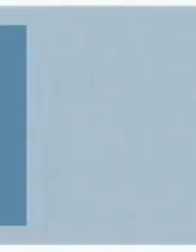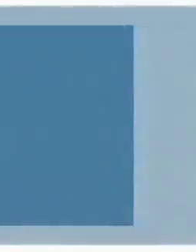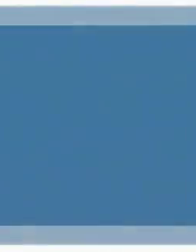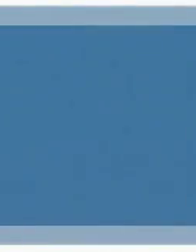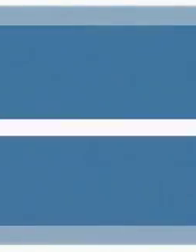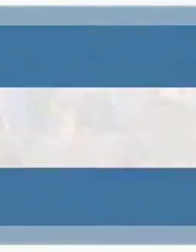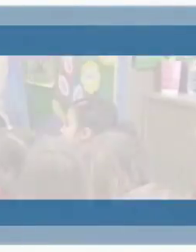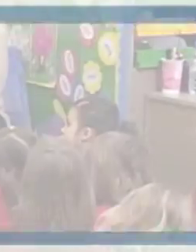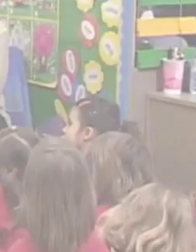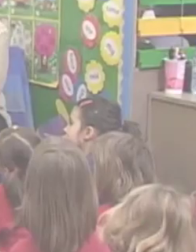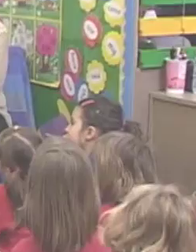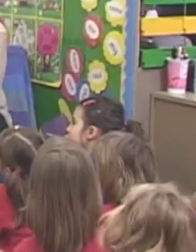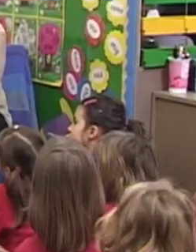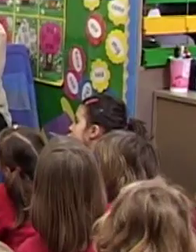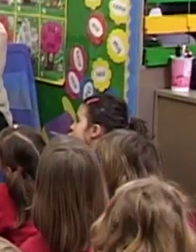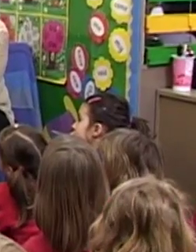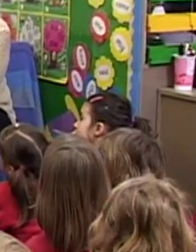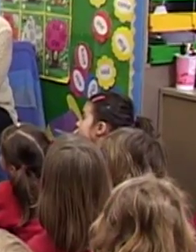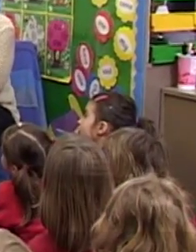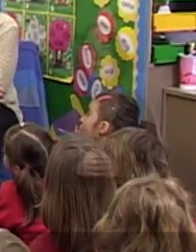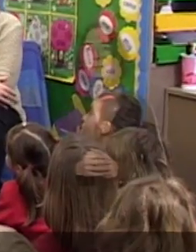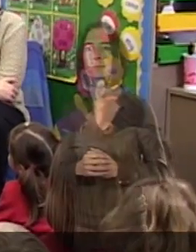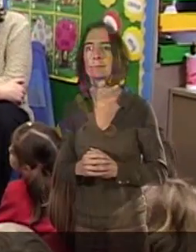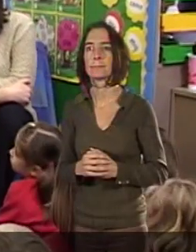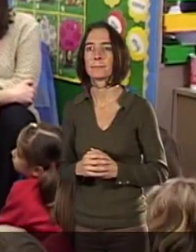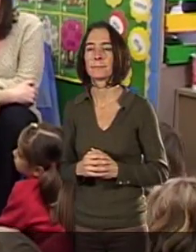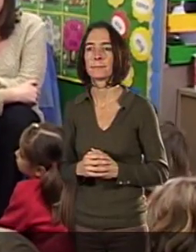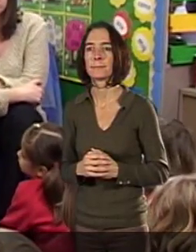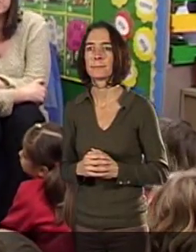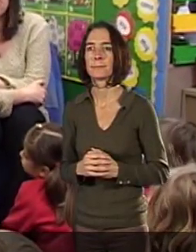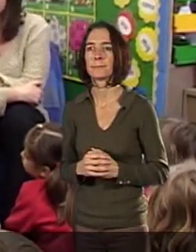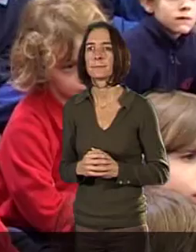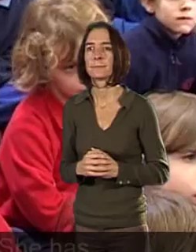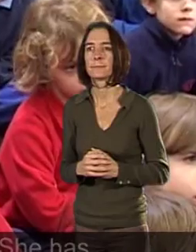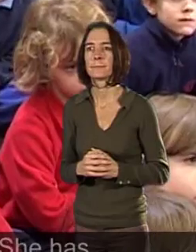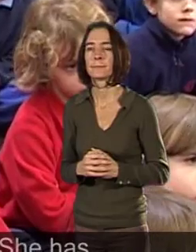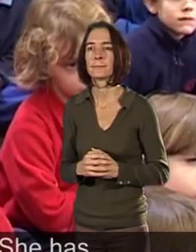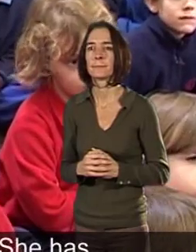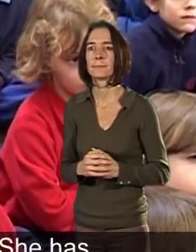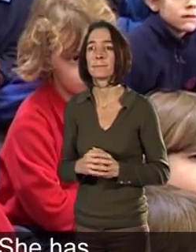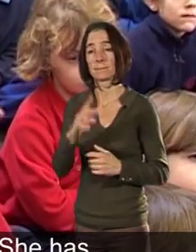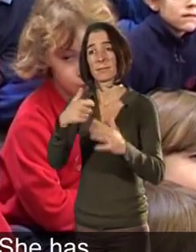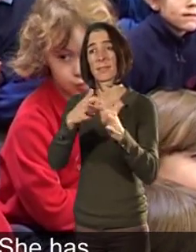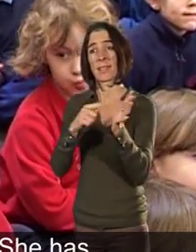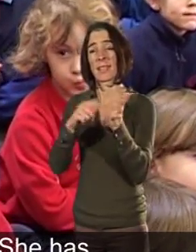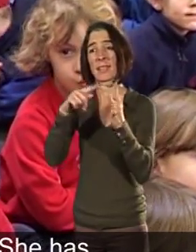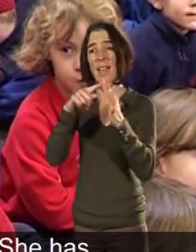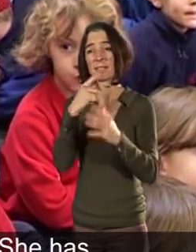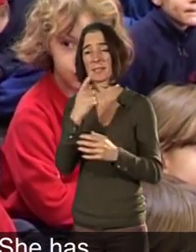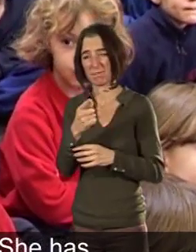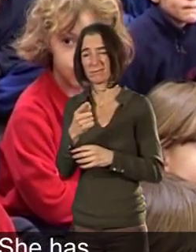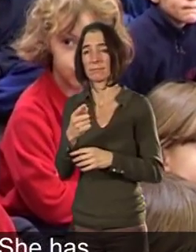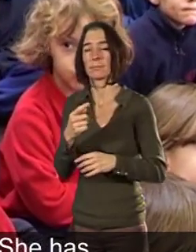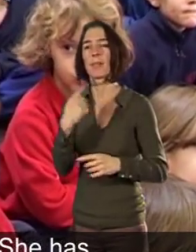For sitting fantastically, it's a huge progress. So yeah, people do things well, you sort out problems, then... Katie attends Bath Eastern